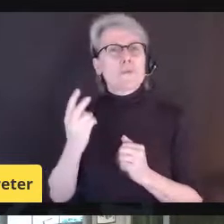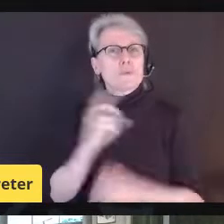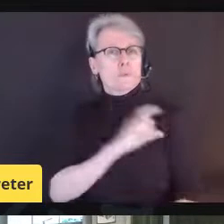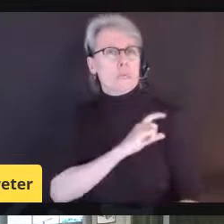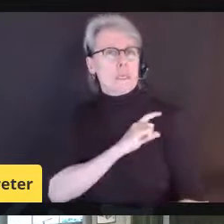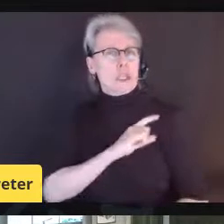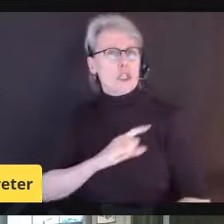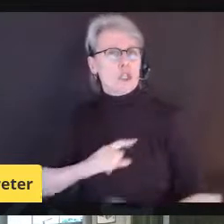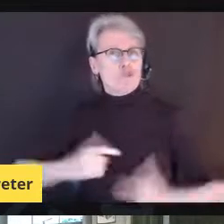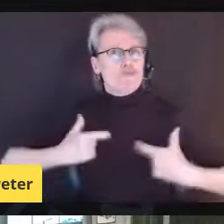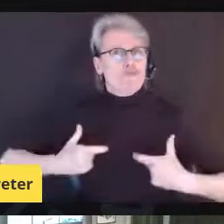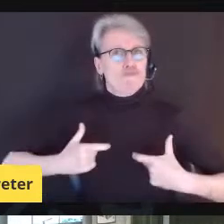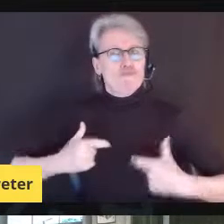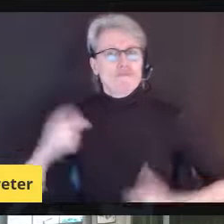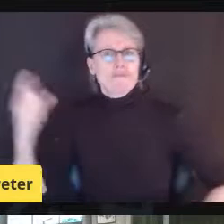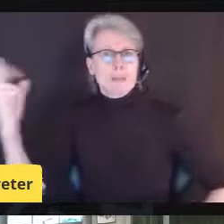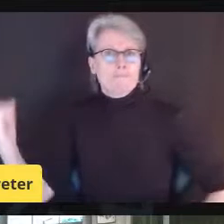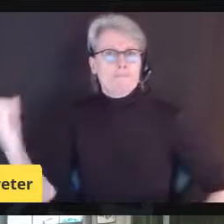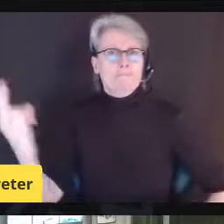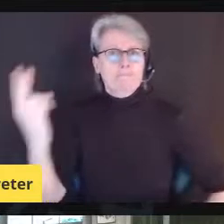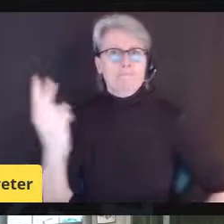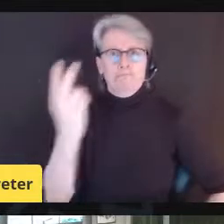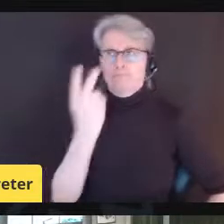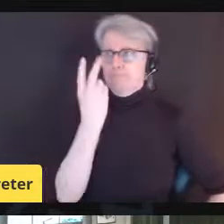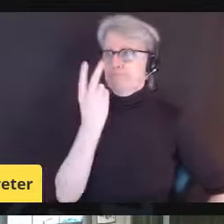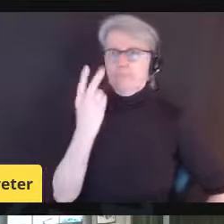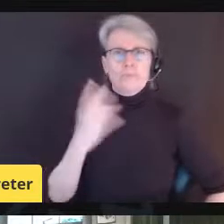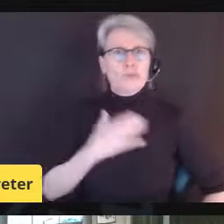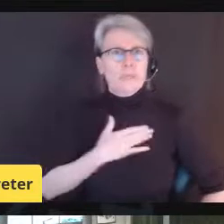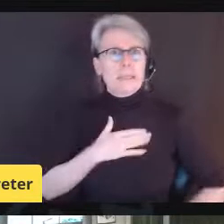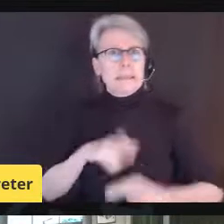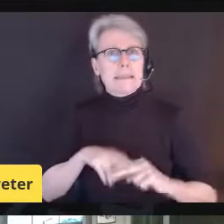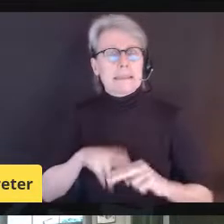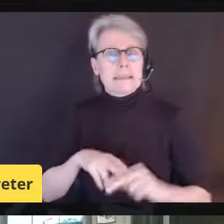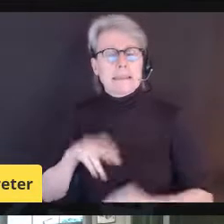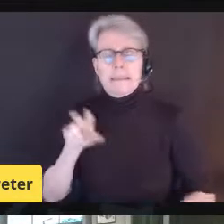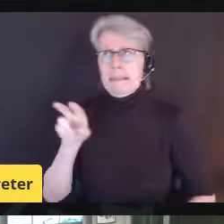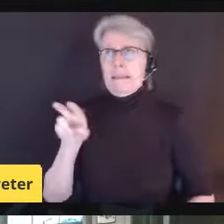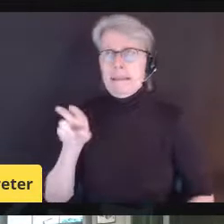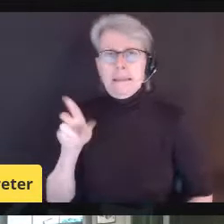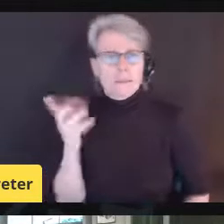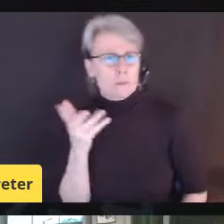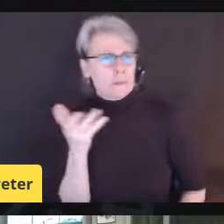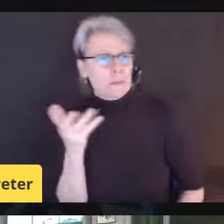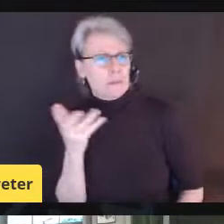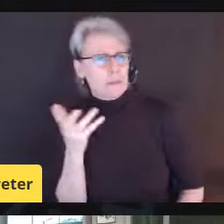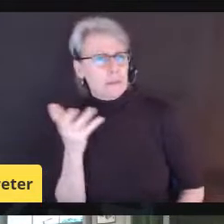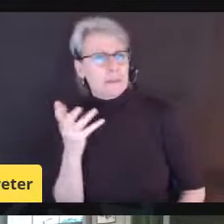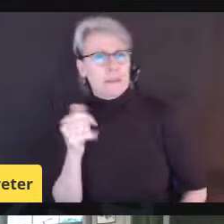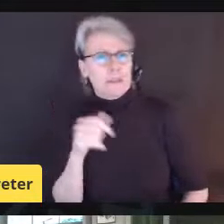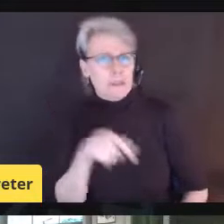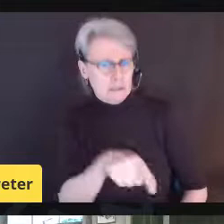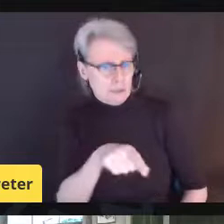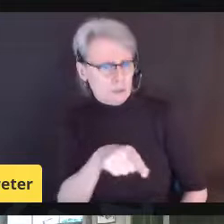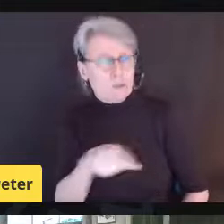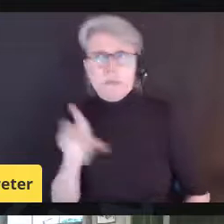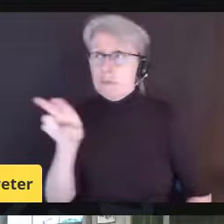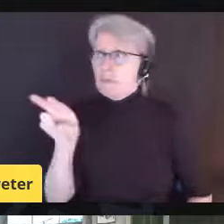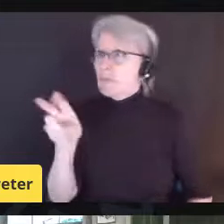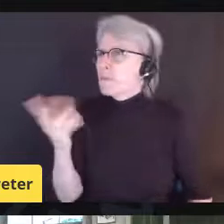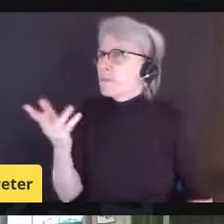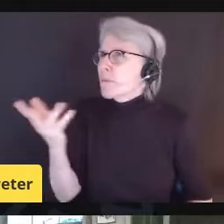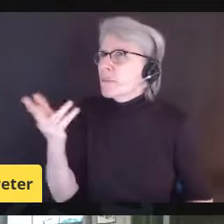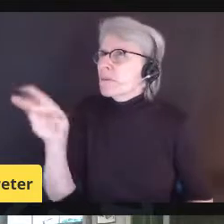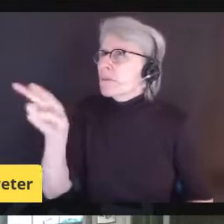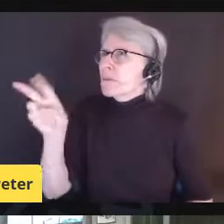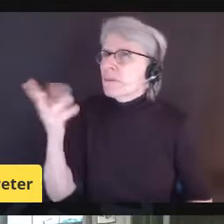policemen who were converging on my seat. And I'm going like, what? And what had happened is I was